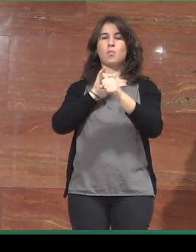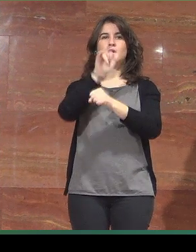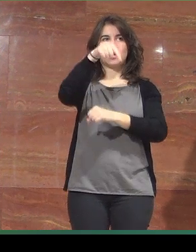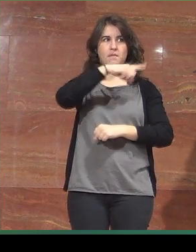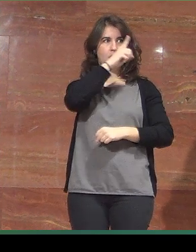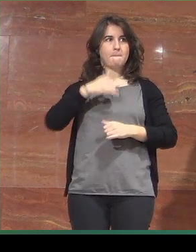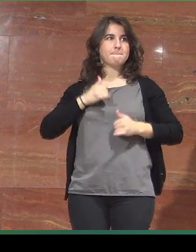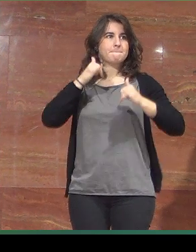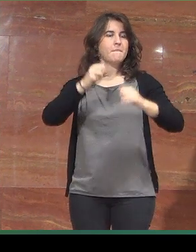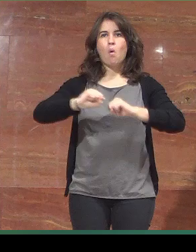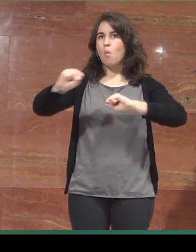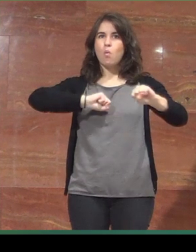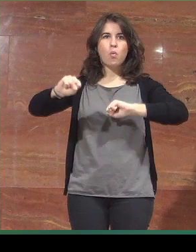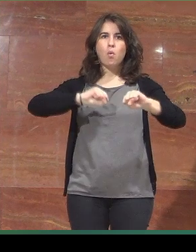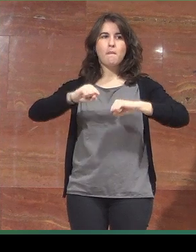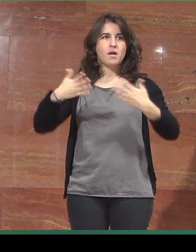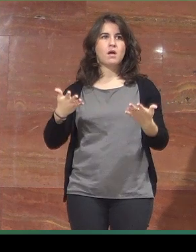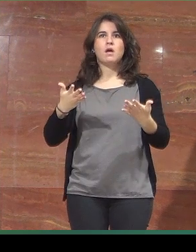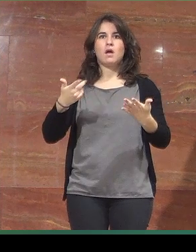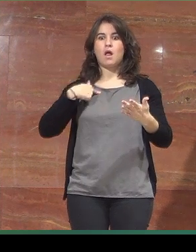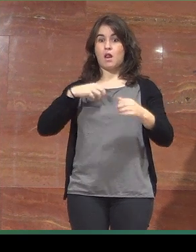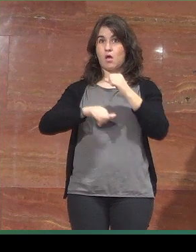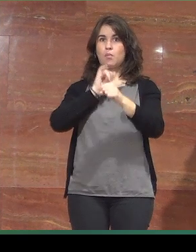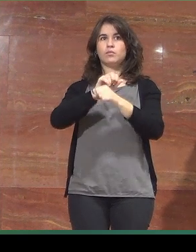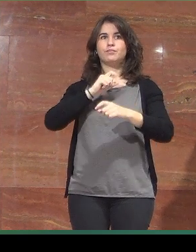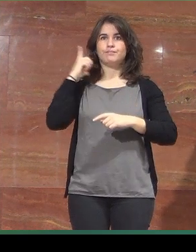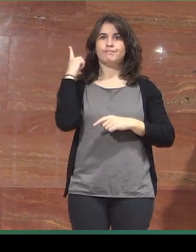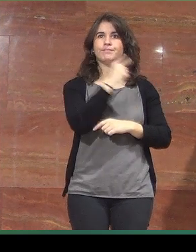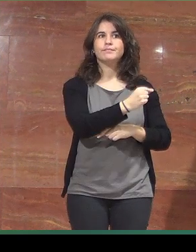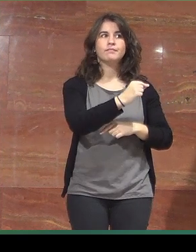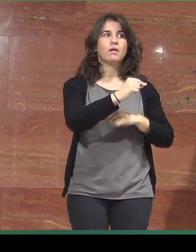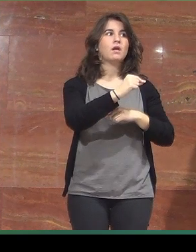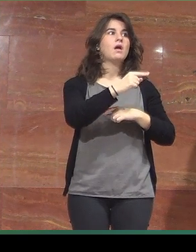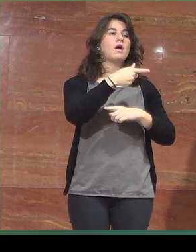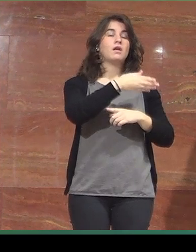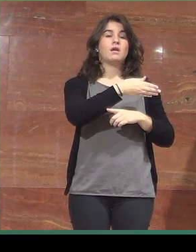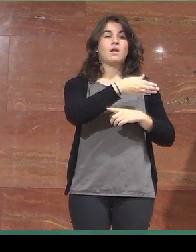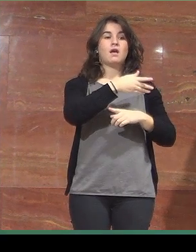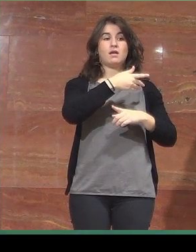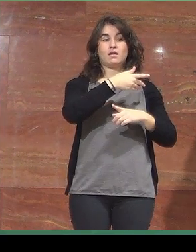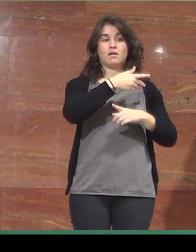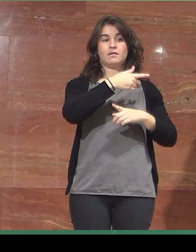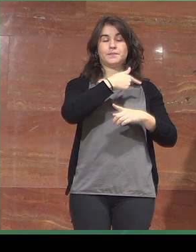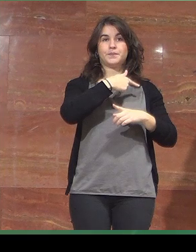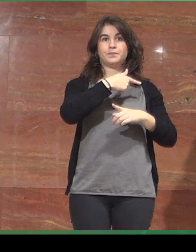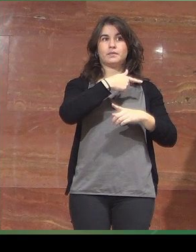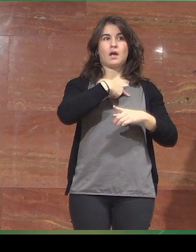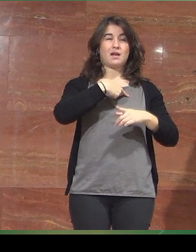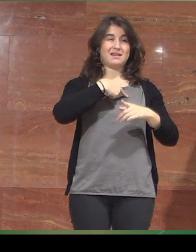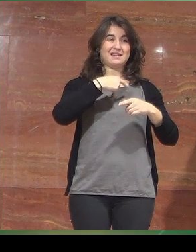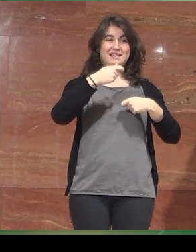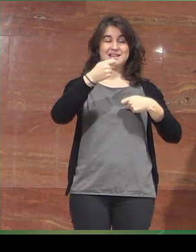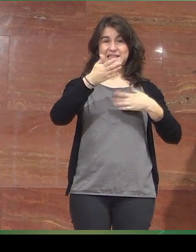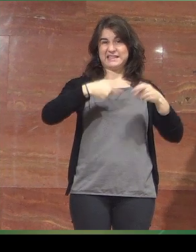They direct you very cleverly through the duty-free shop, and once you're there, the signs that say exit